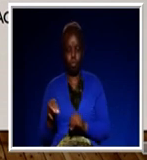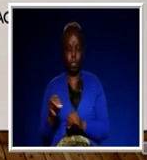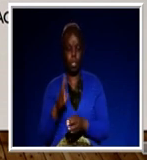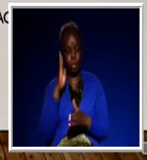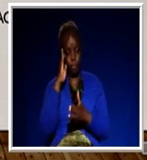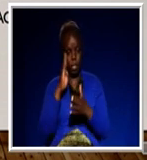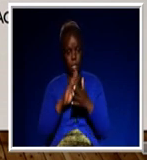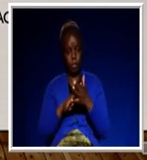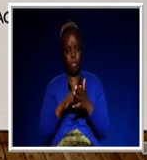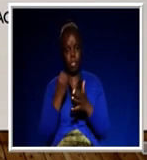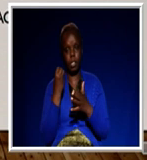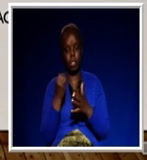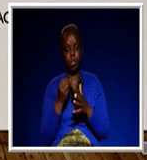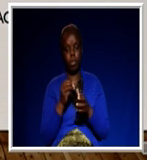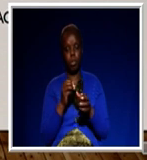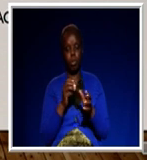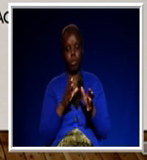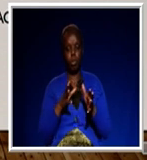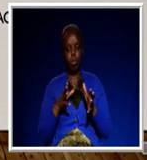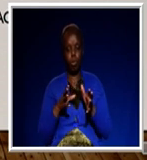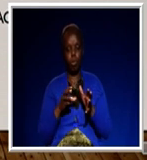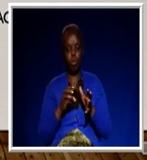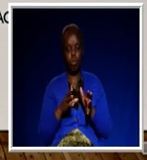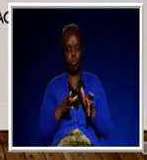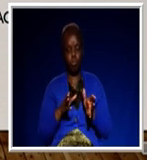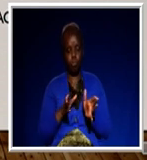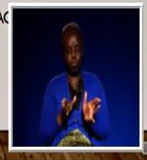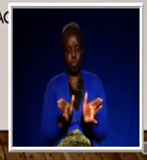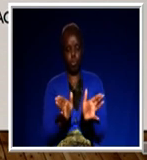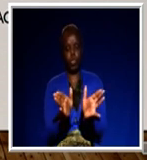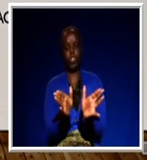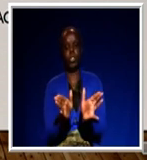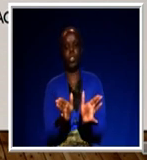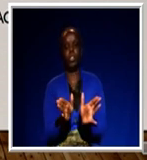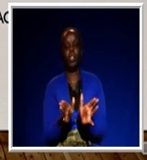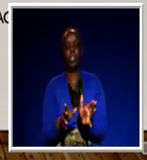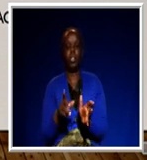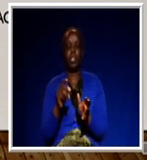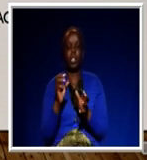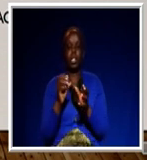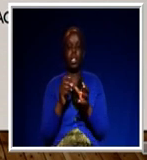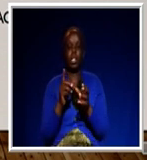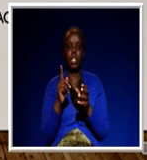Now push the tin or the toy car on an inclined